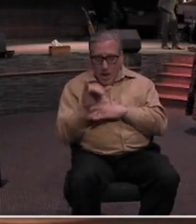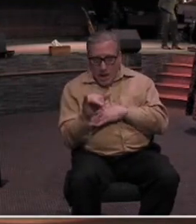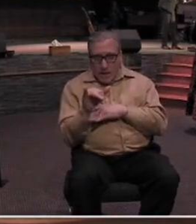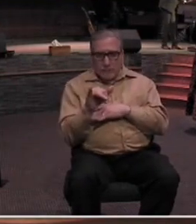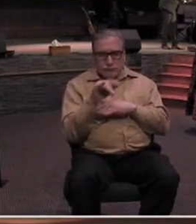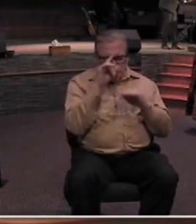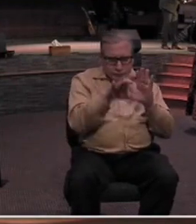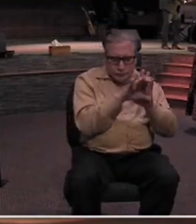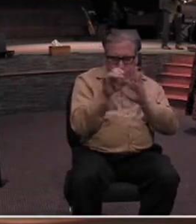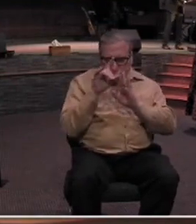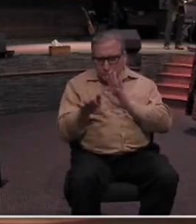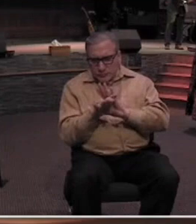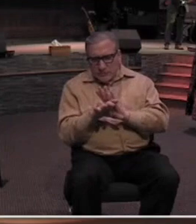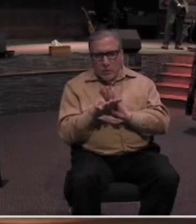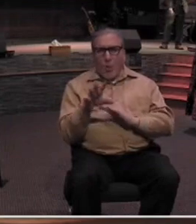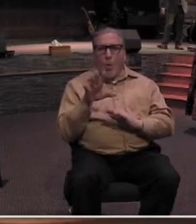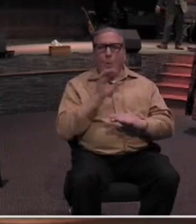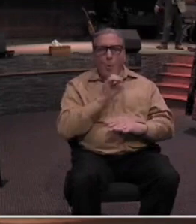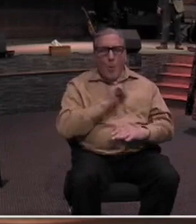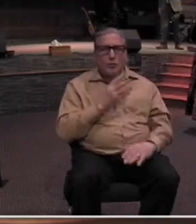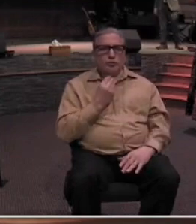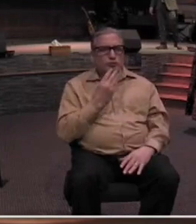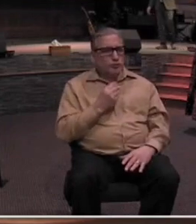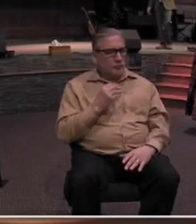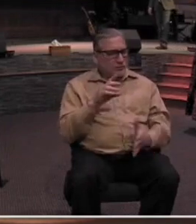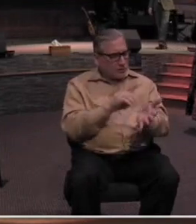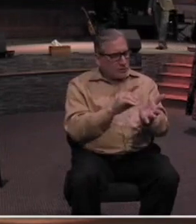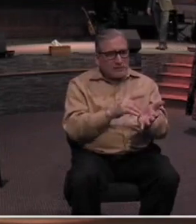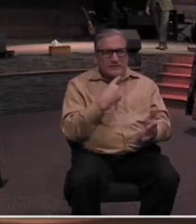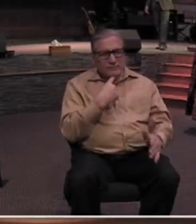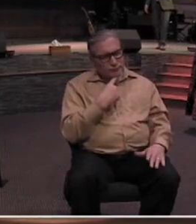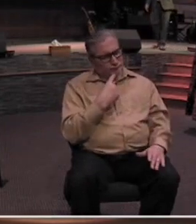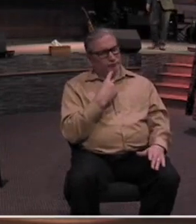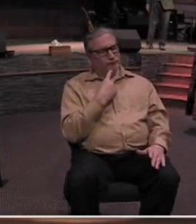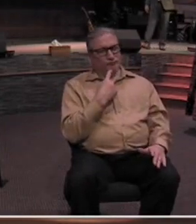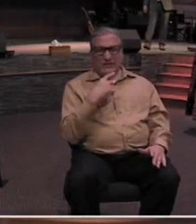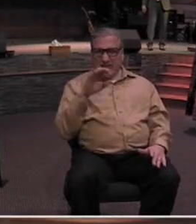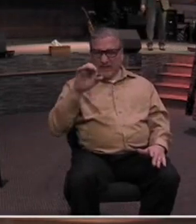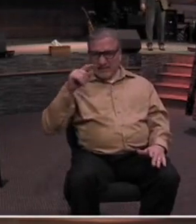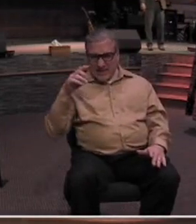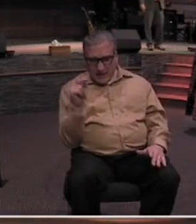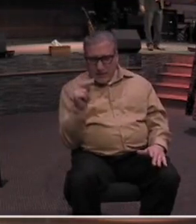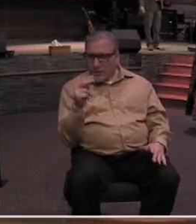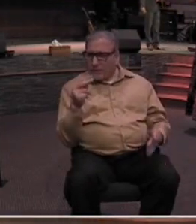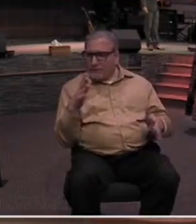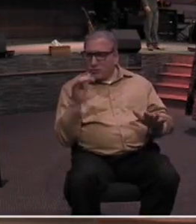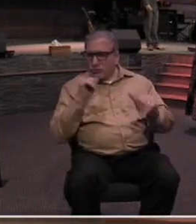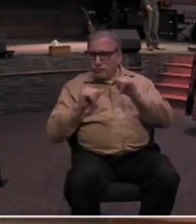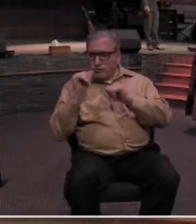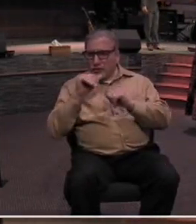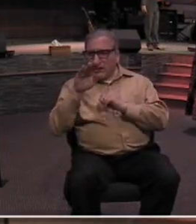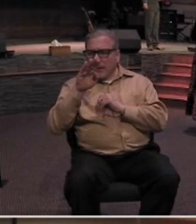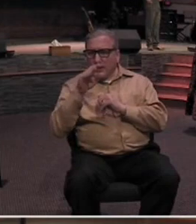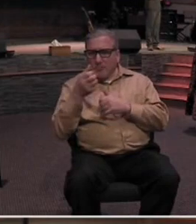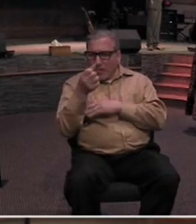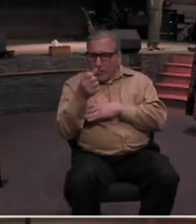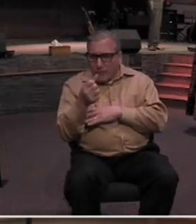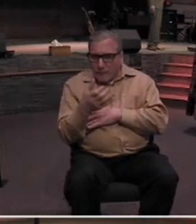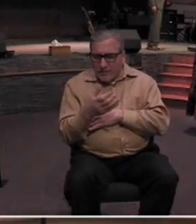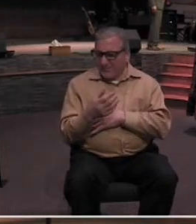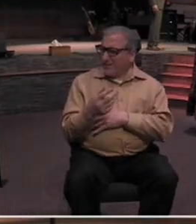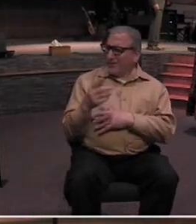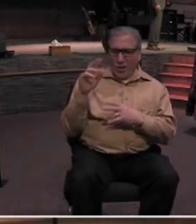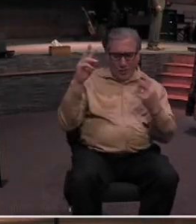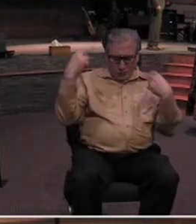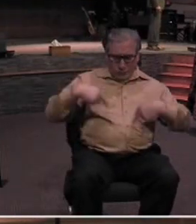came back, and that old Jewish doctor looked at me and said, Ethan, have you been drinking milk? I said, look at me,